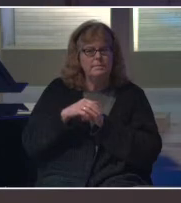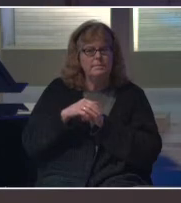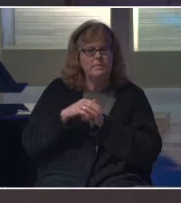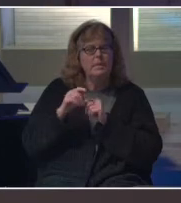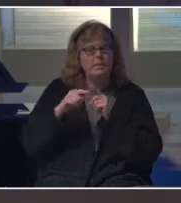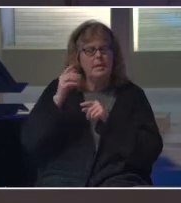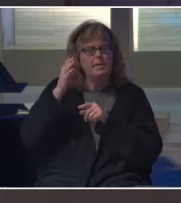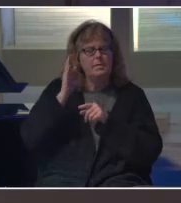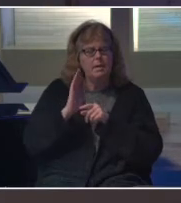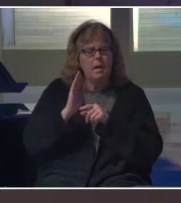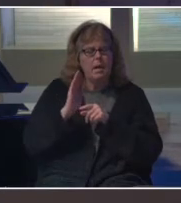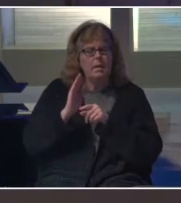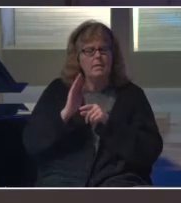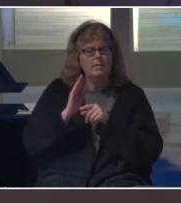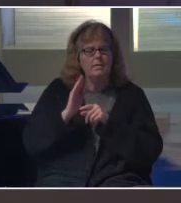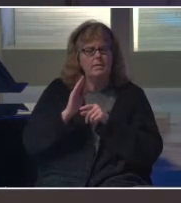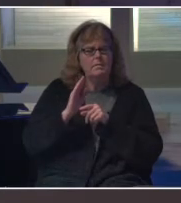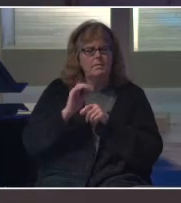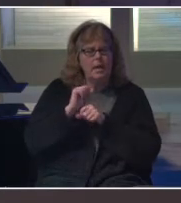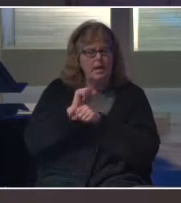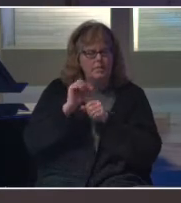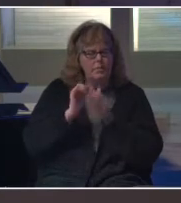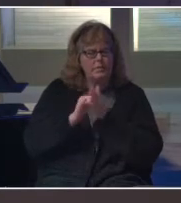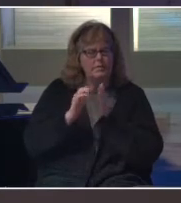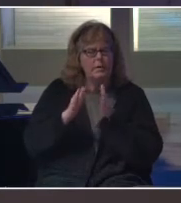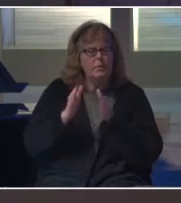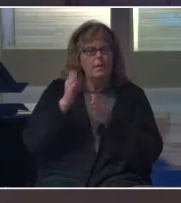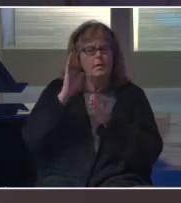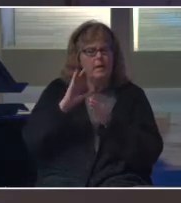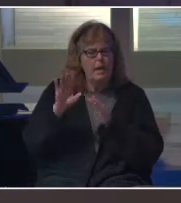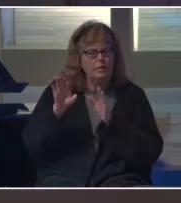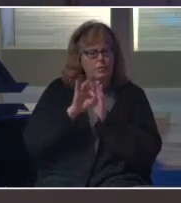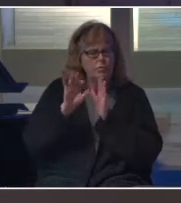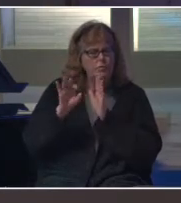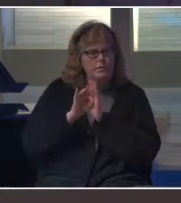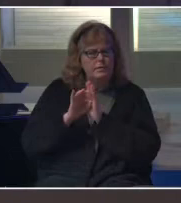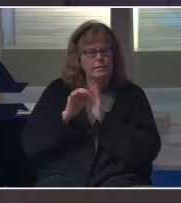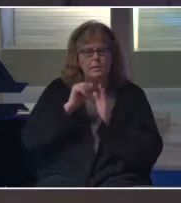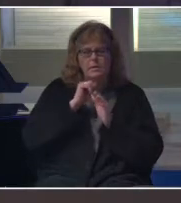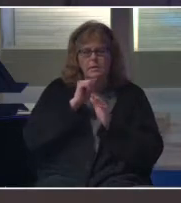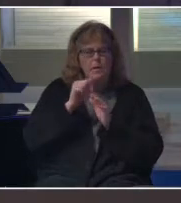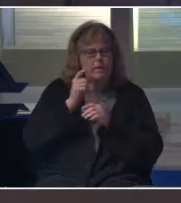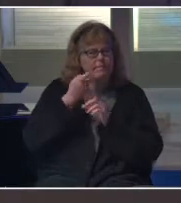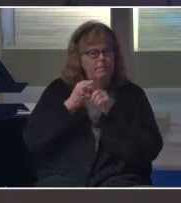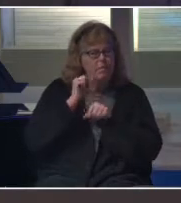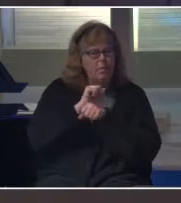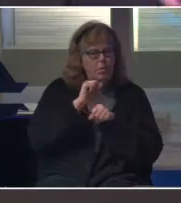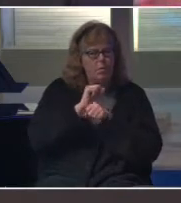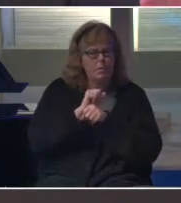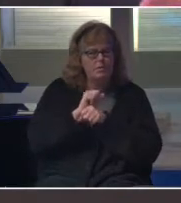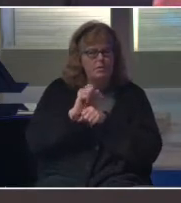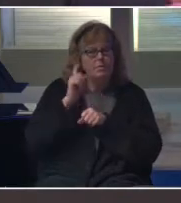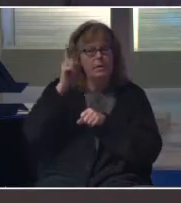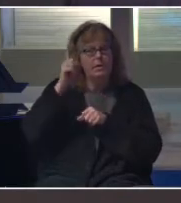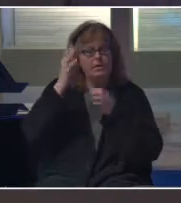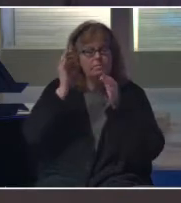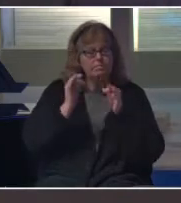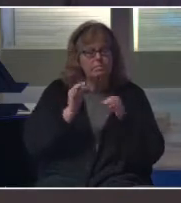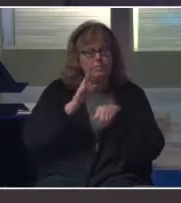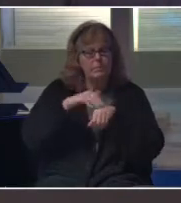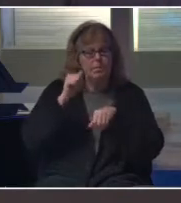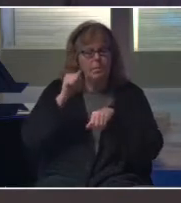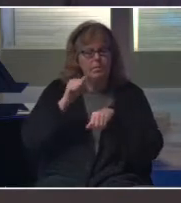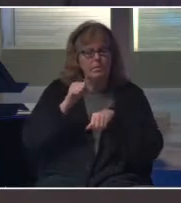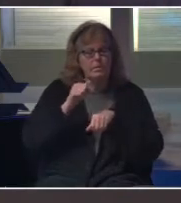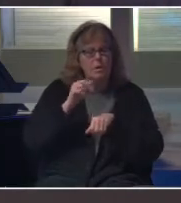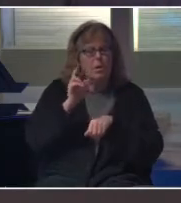But God operates that way. God chooses. Not by works, but by him who calls. She